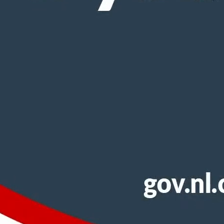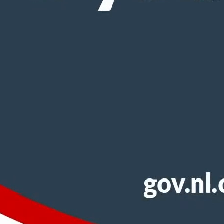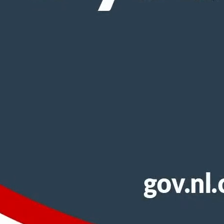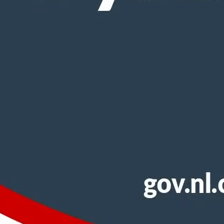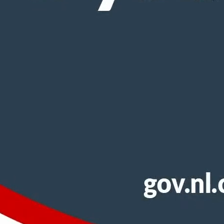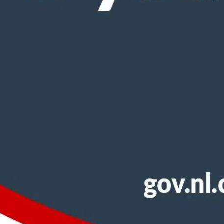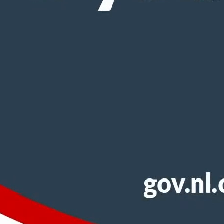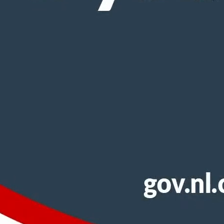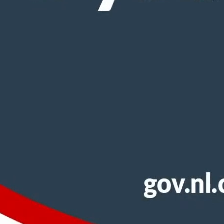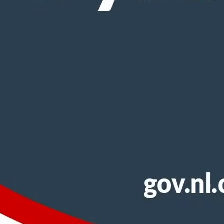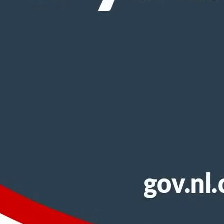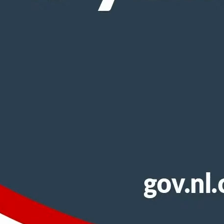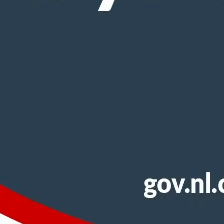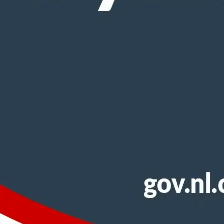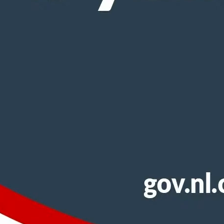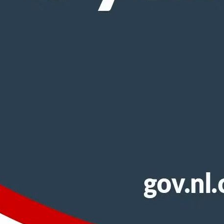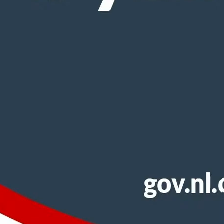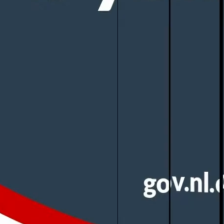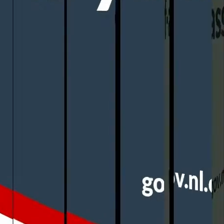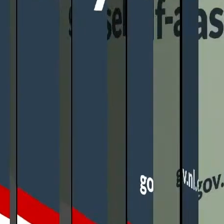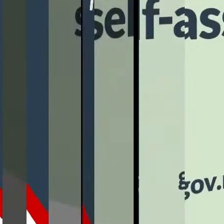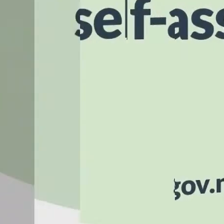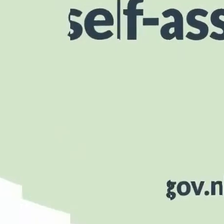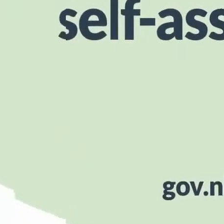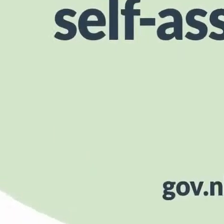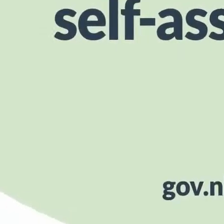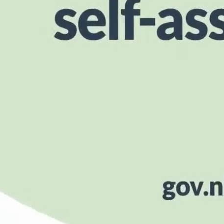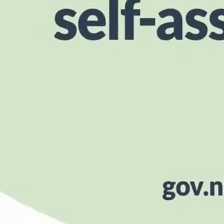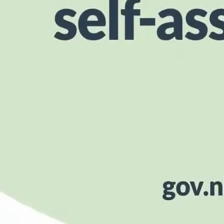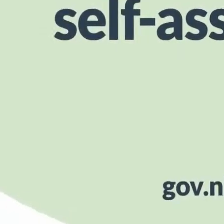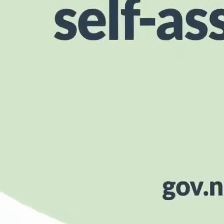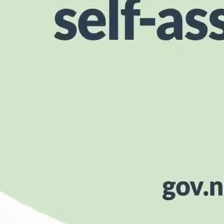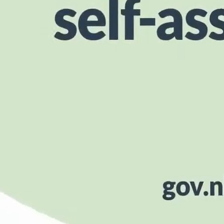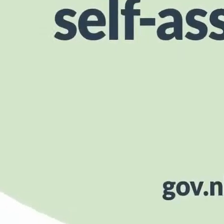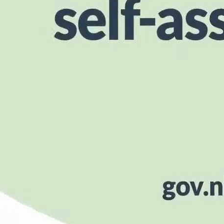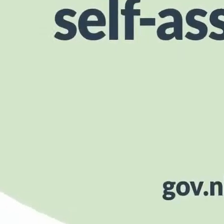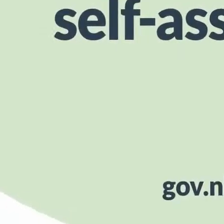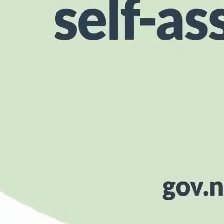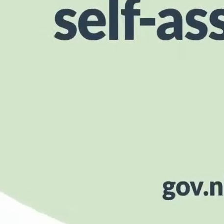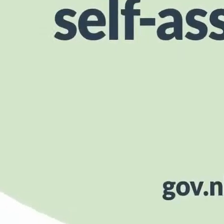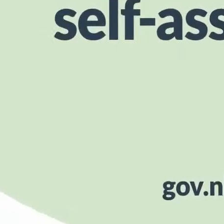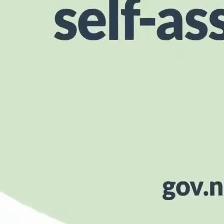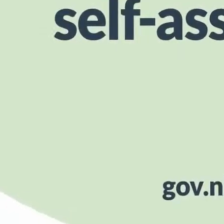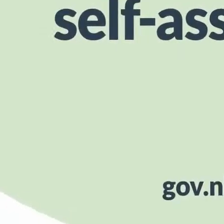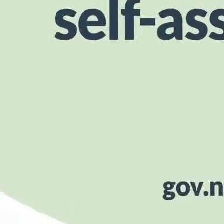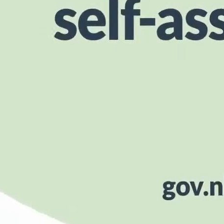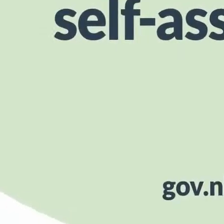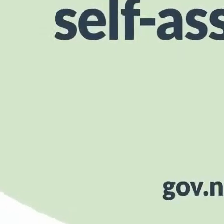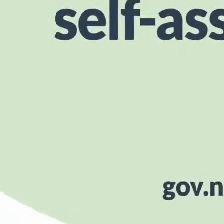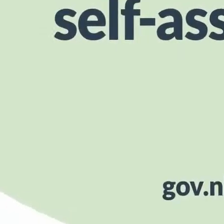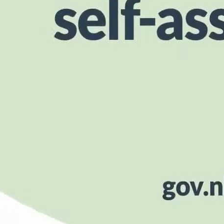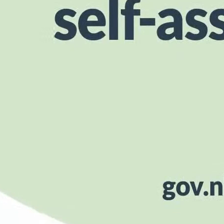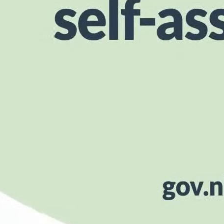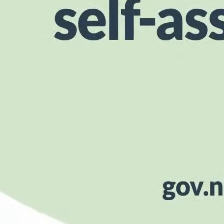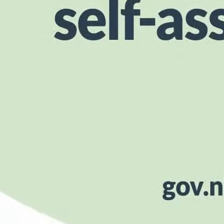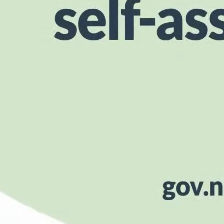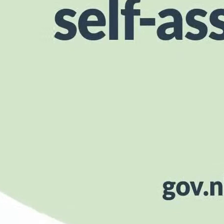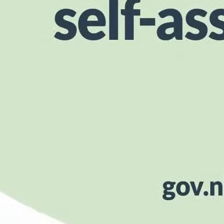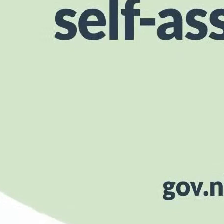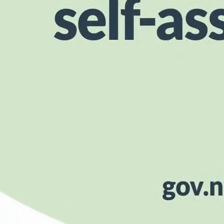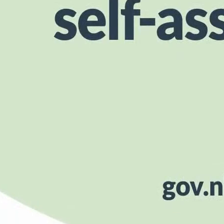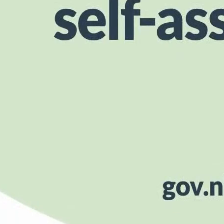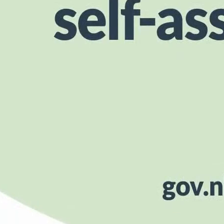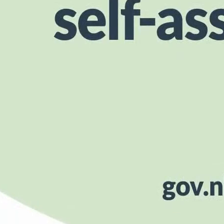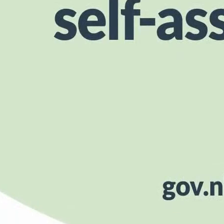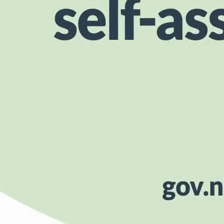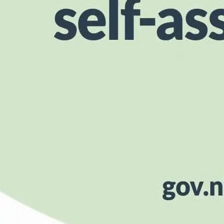Good afternoon. Thank you for tuning in to the Government of Newfoundland and Labrador's COVID-19 News Conference. I'm Leslie Clark with the Department of Health and Community